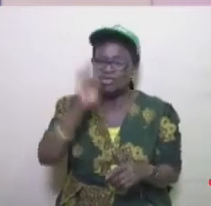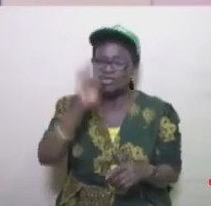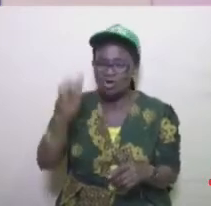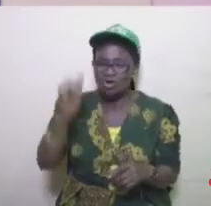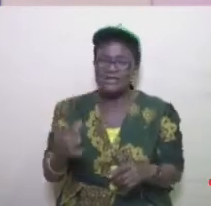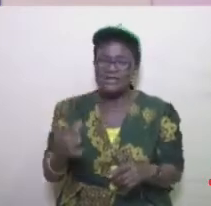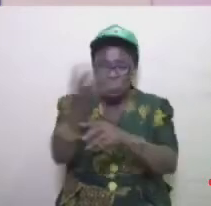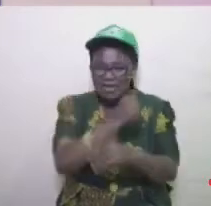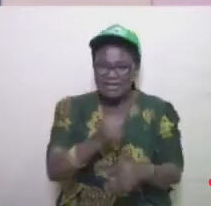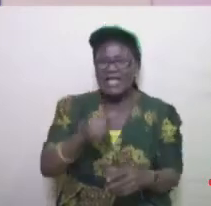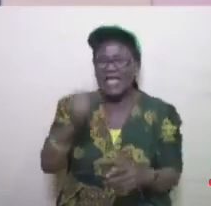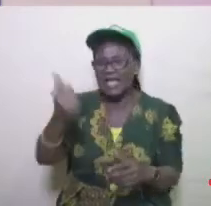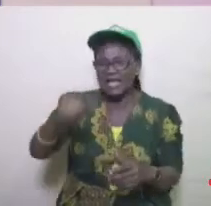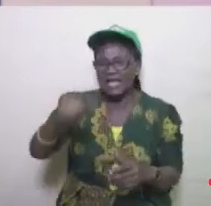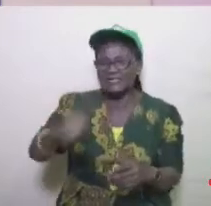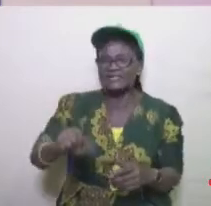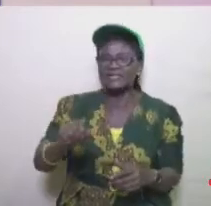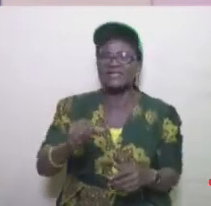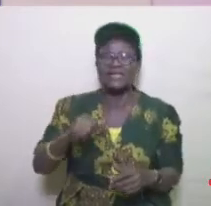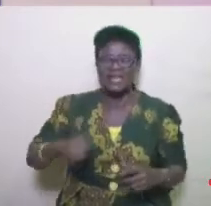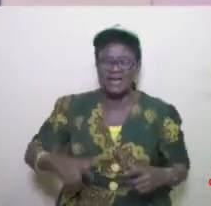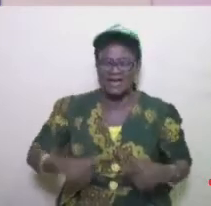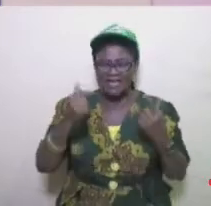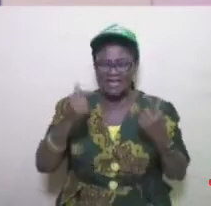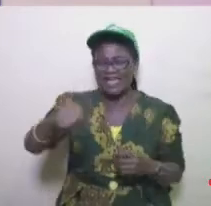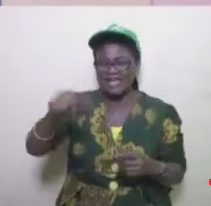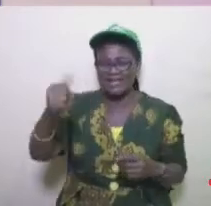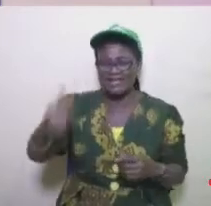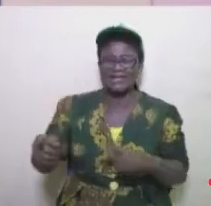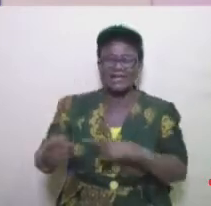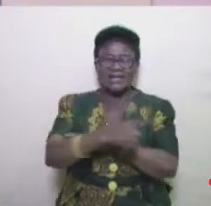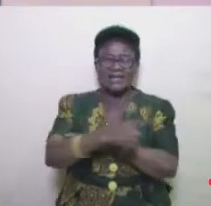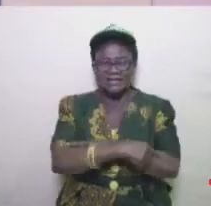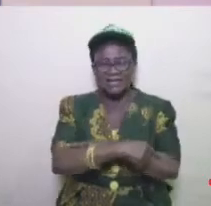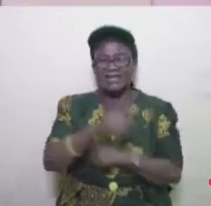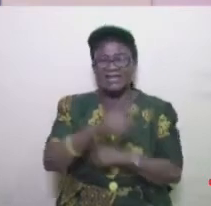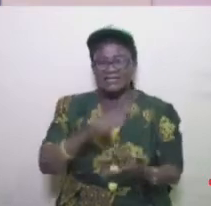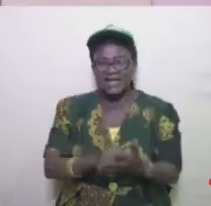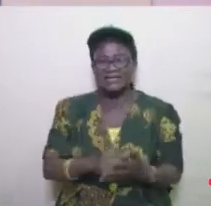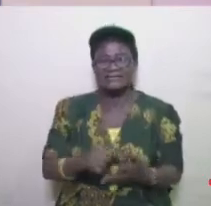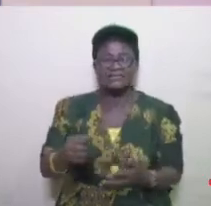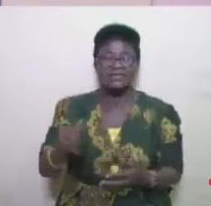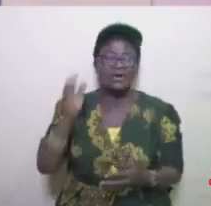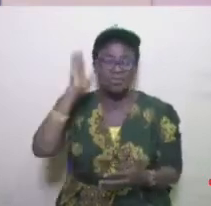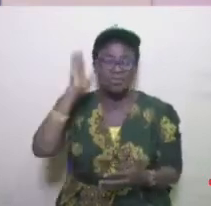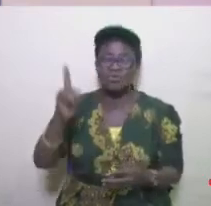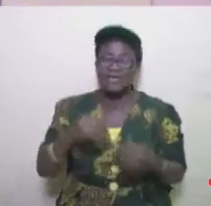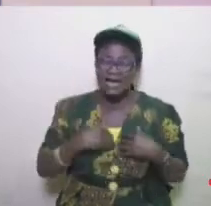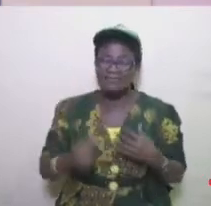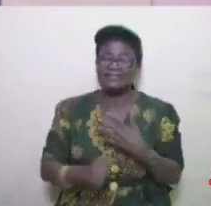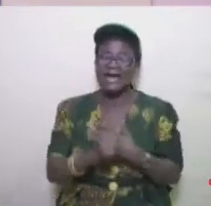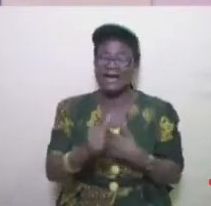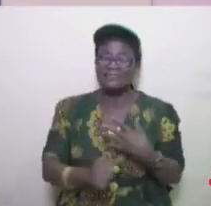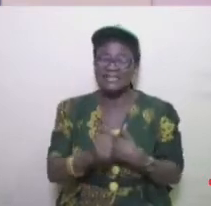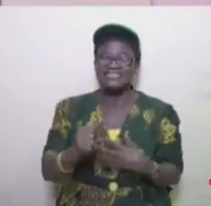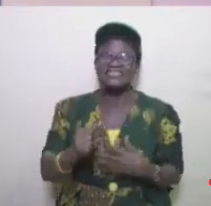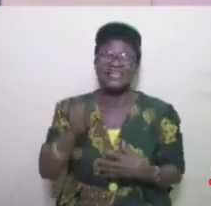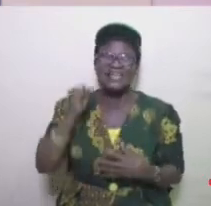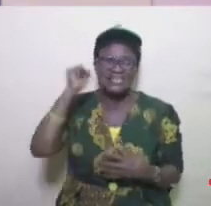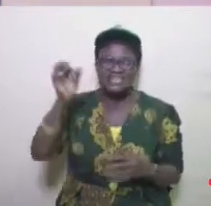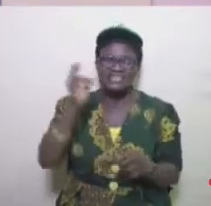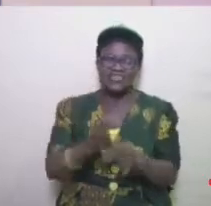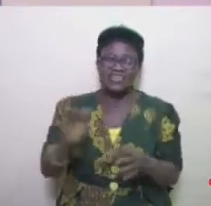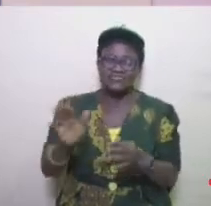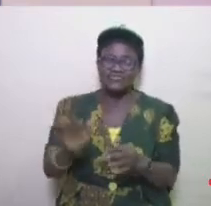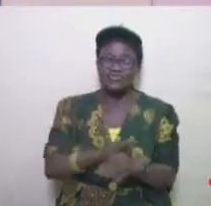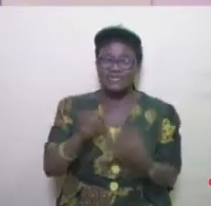day. And that will have ruined the happiness of Joseph. And that will have ruined his fruitfulness and success.